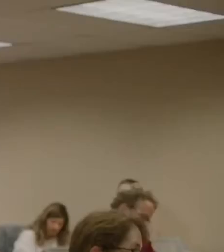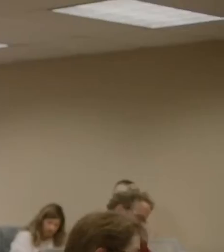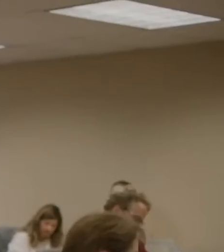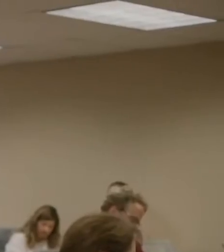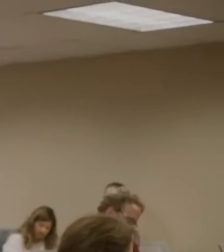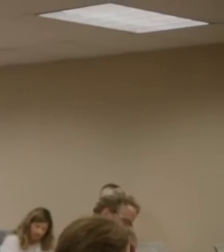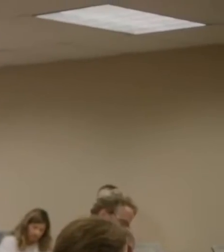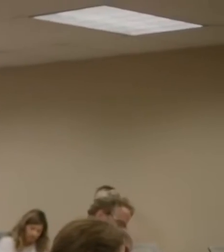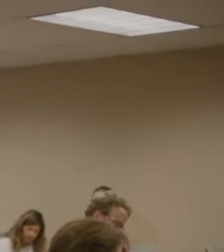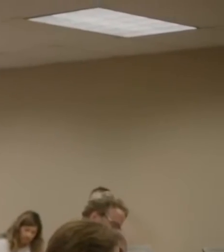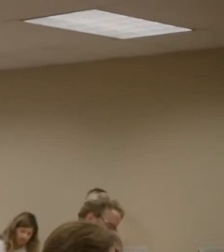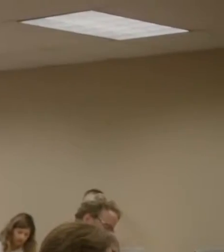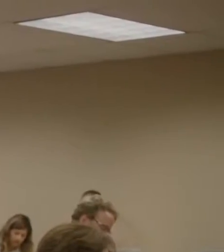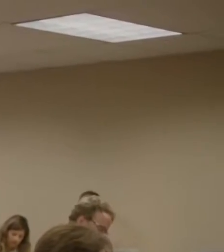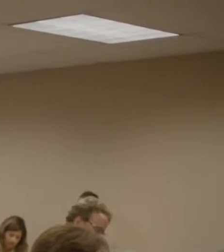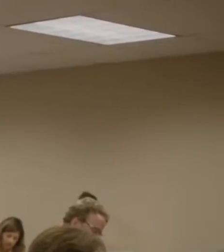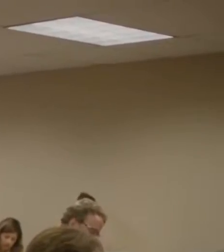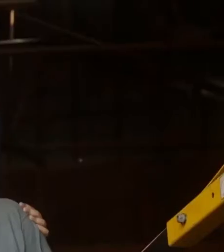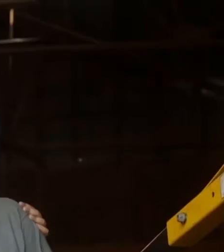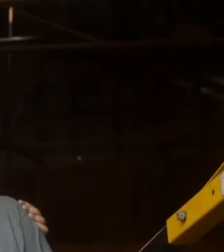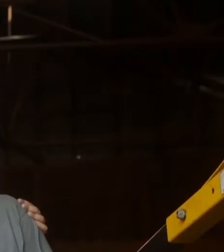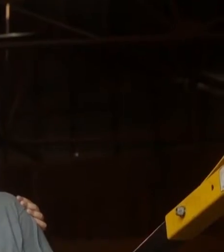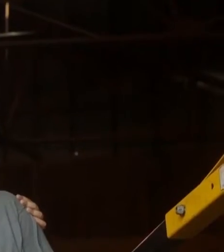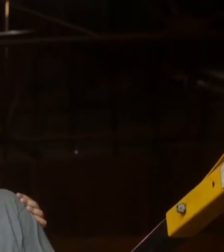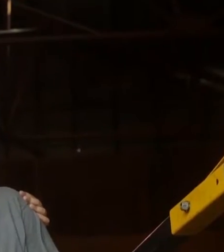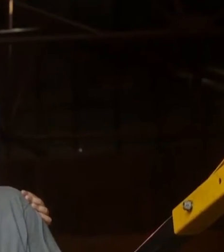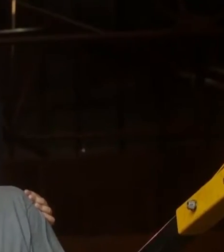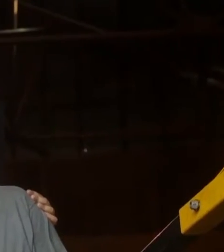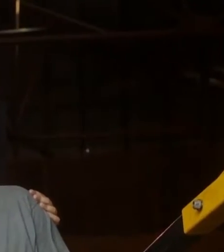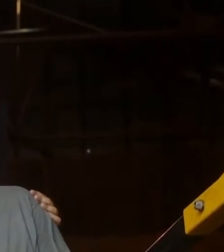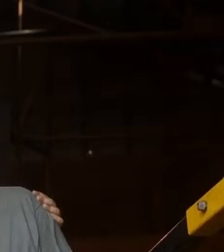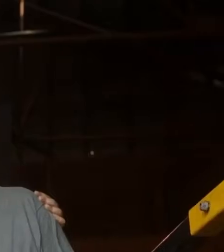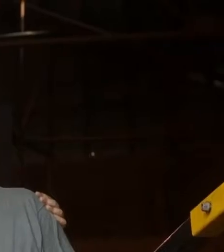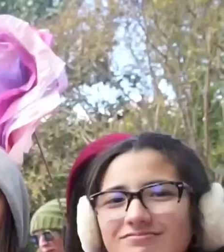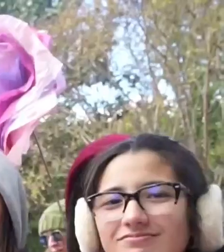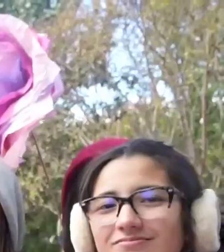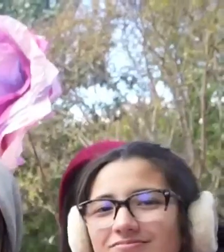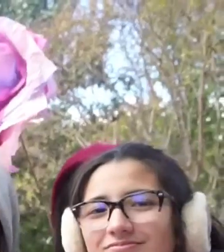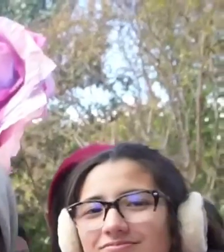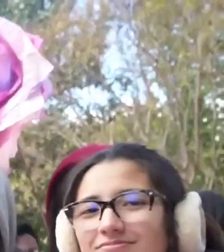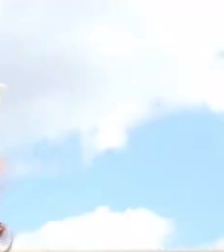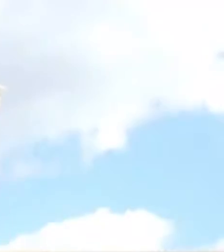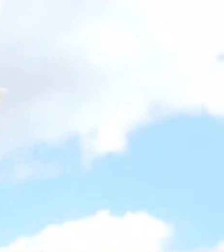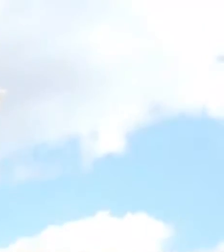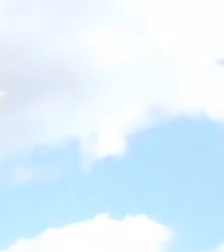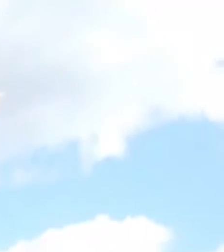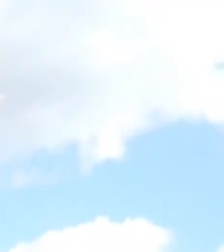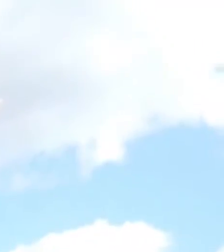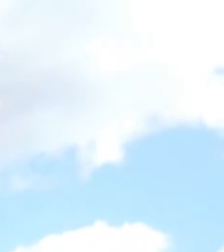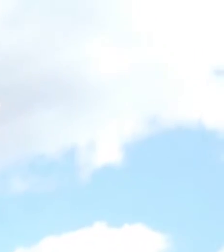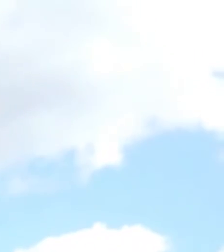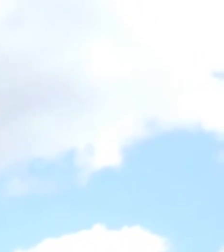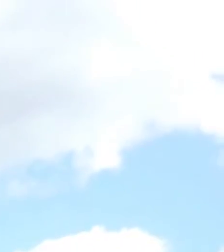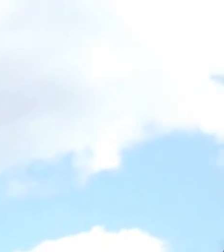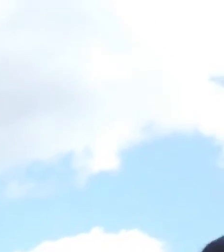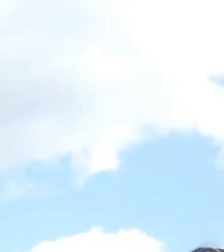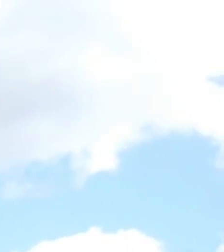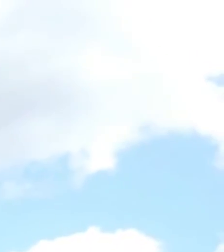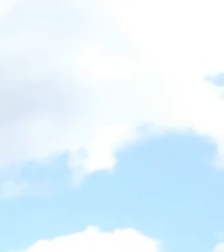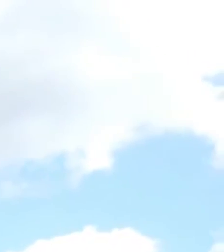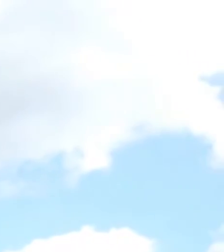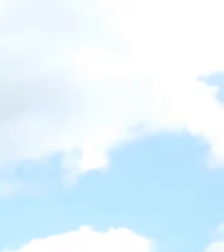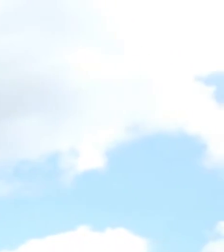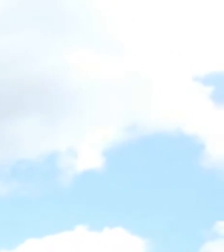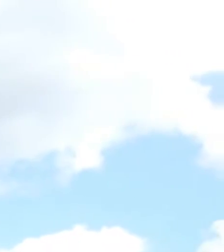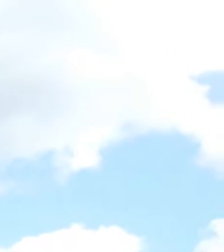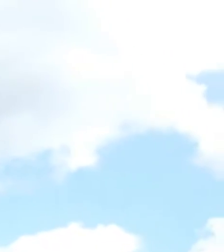won financial aid for undocumented students and driver's licenses for our community. We are a youth movement. We are powerful. We are our